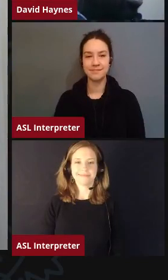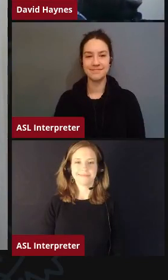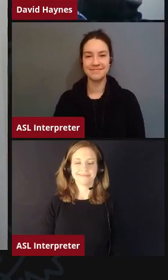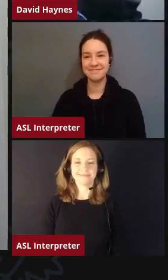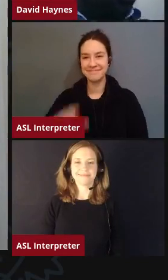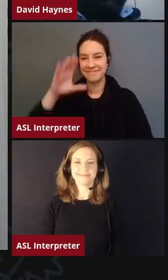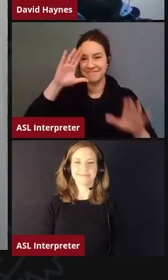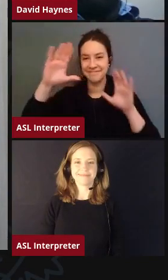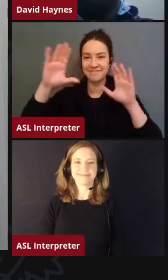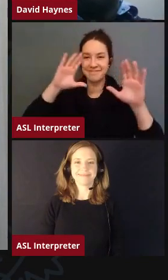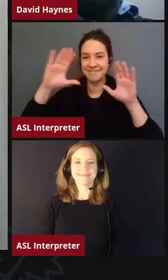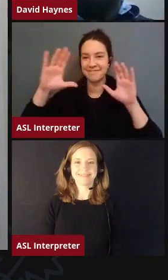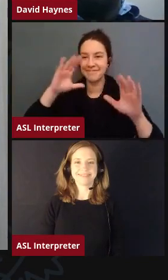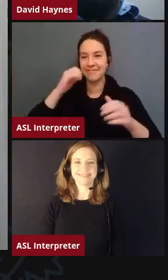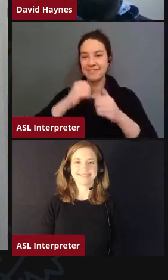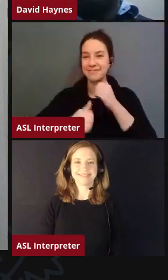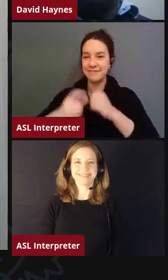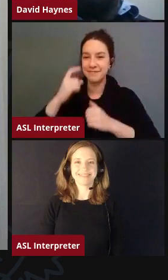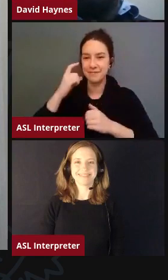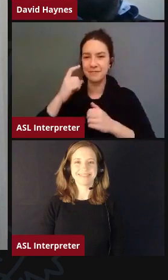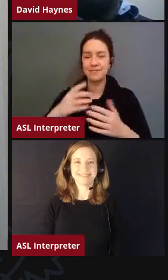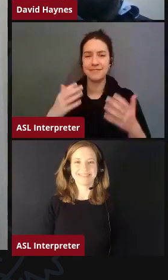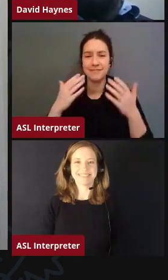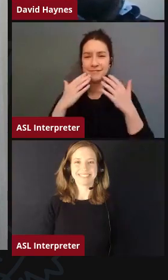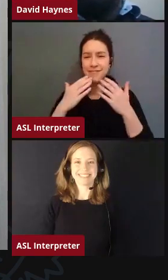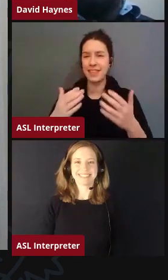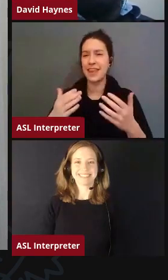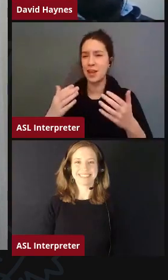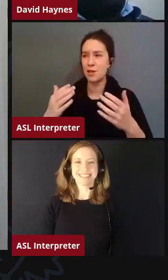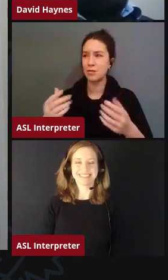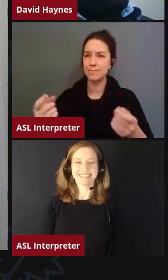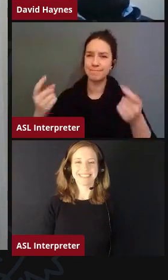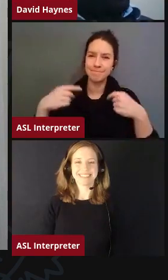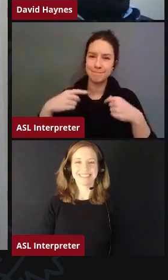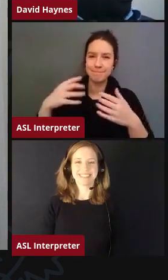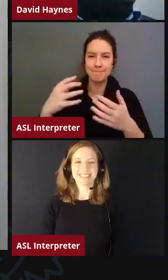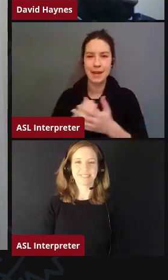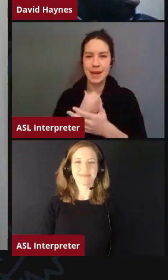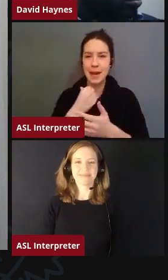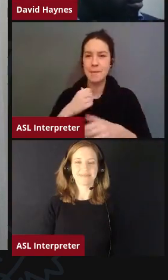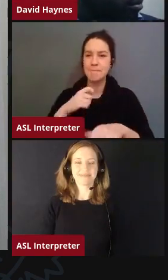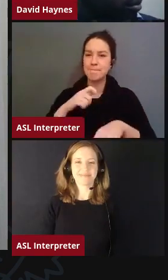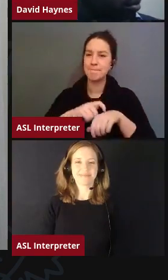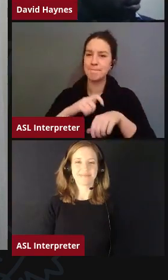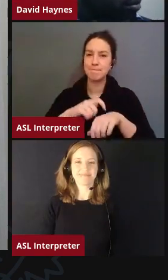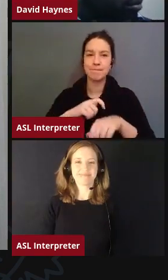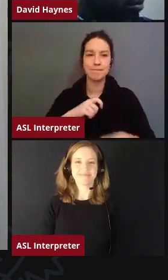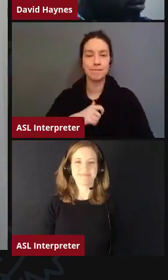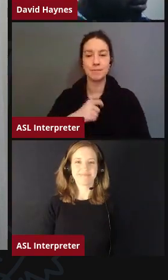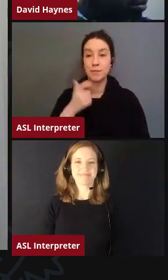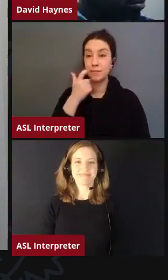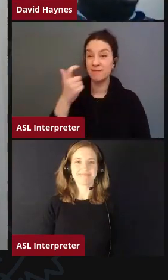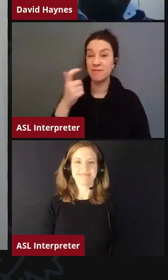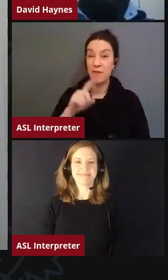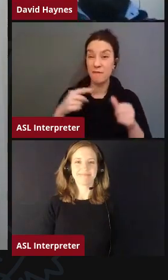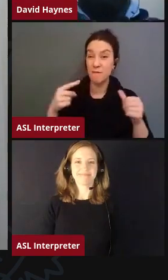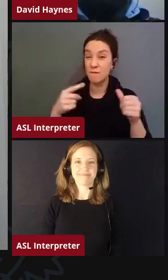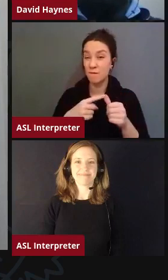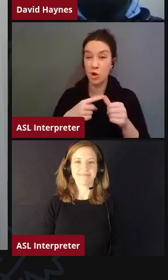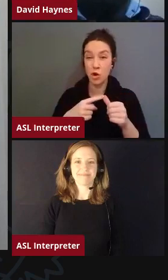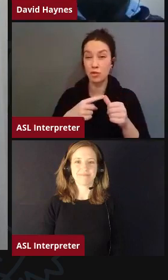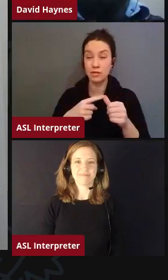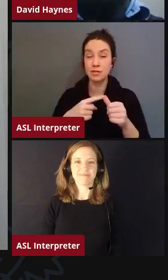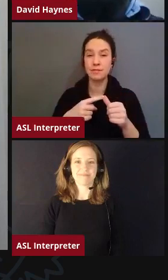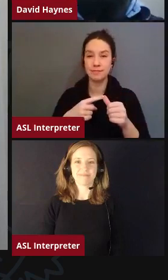Hello, everyone. Thank you so much for finding the time to join us on our very first